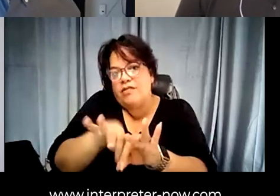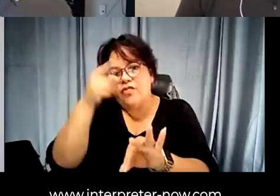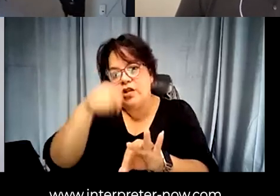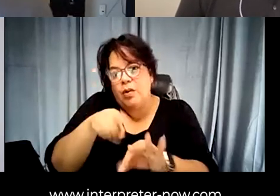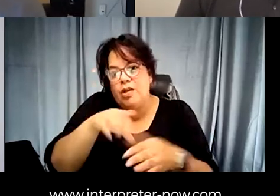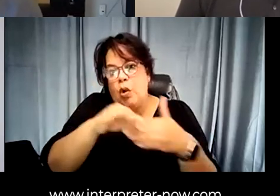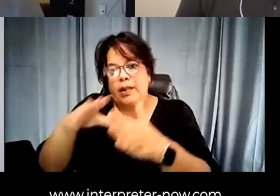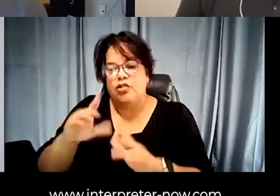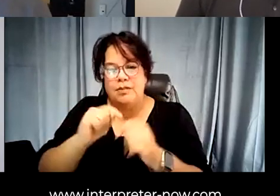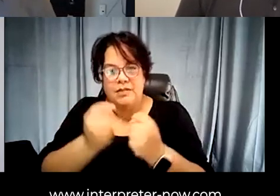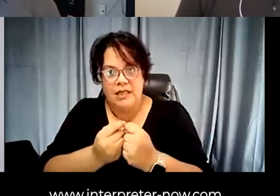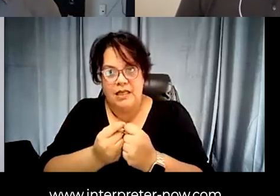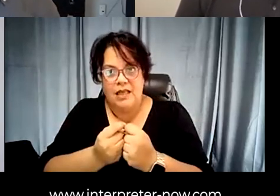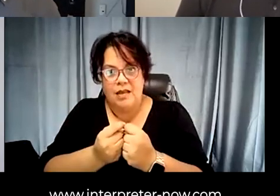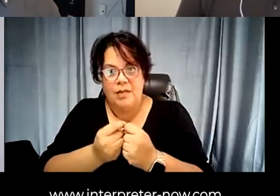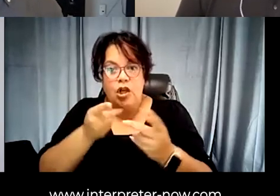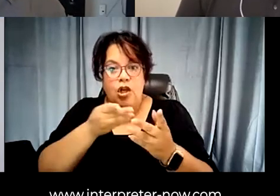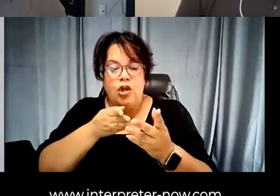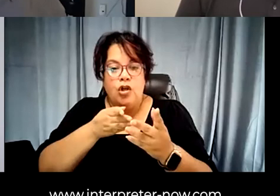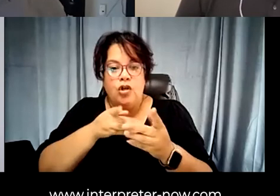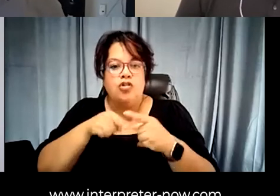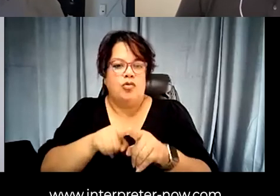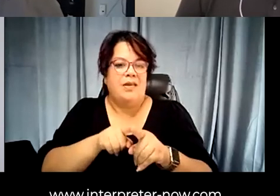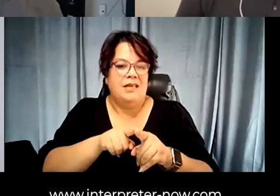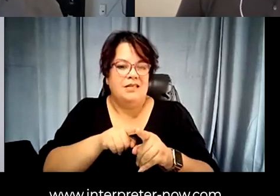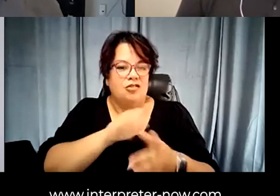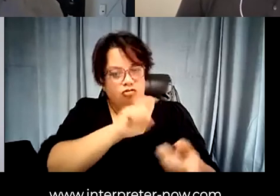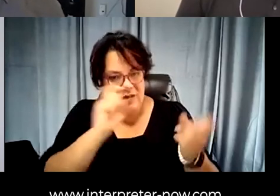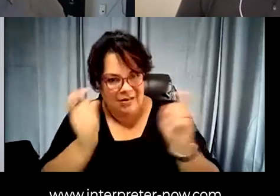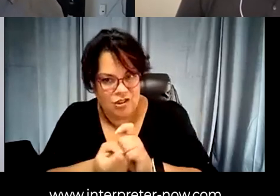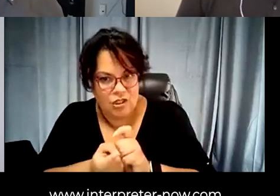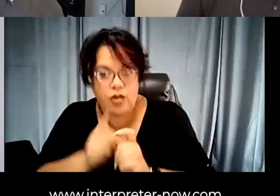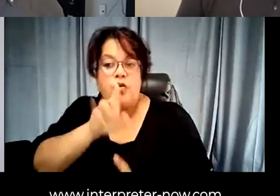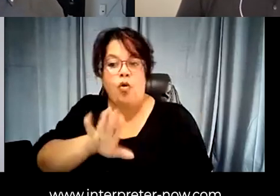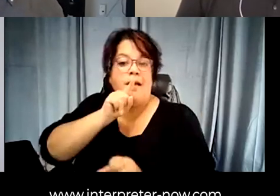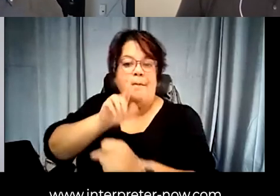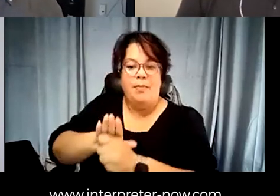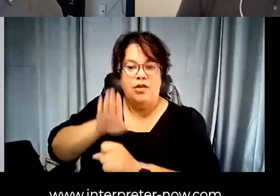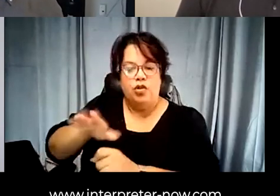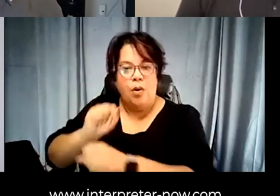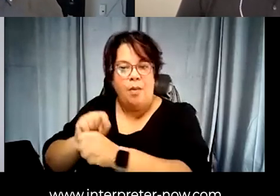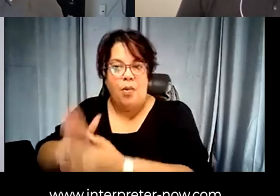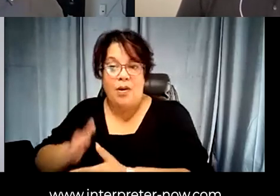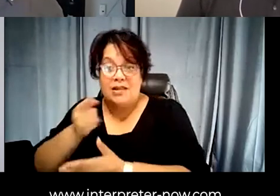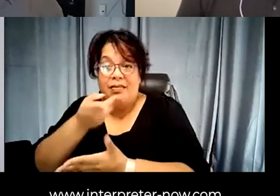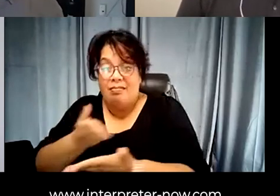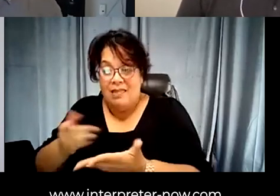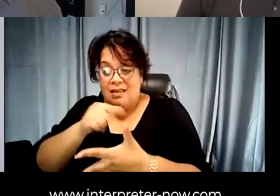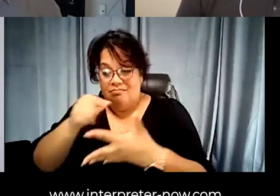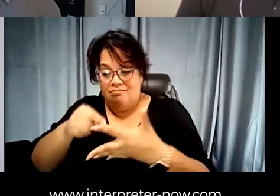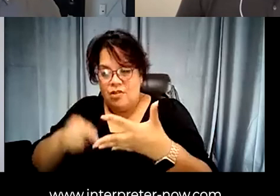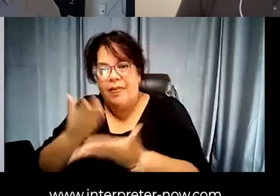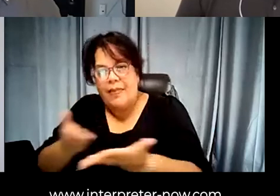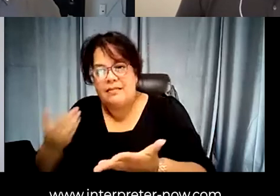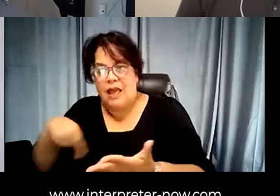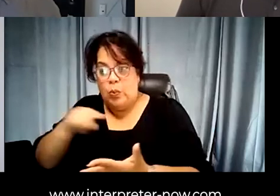in this transition. So it could be your commitments to your employees. Like, these are the things that we can commit to you, or these are